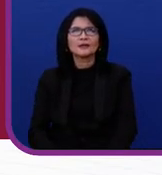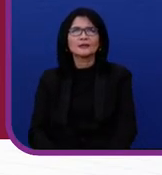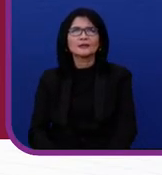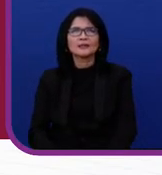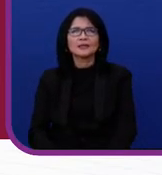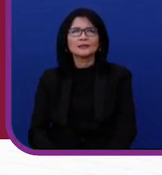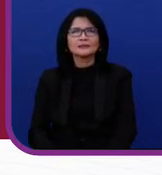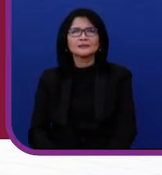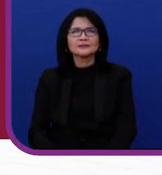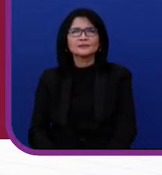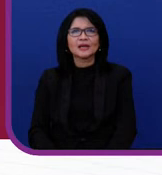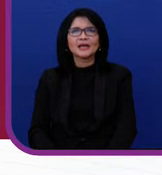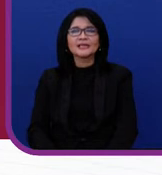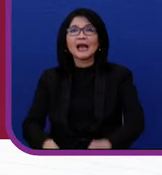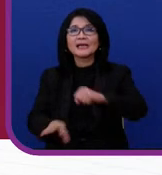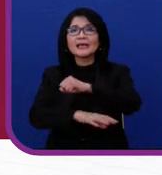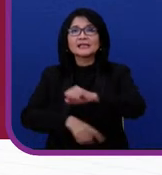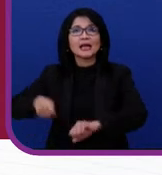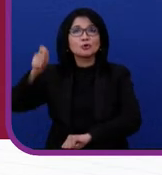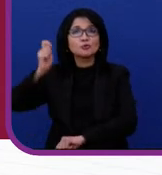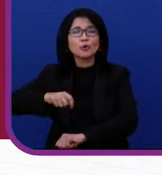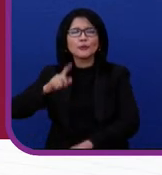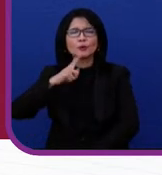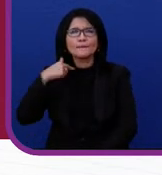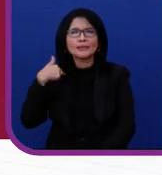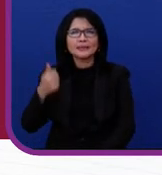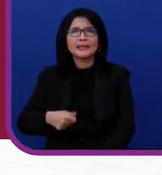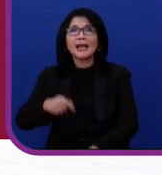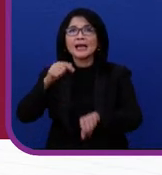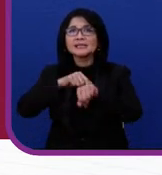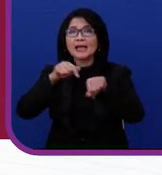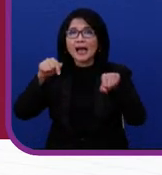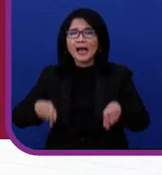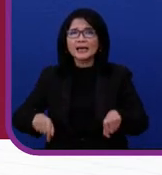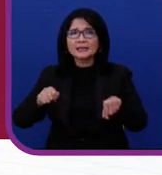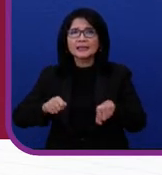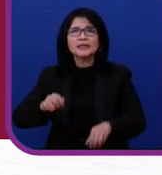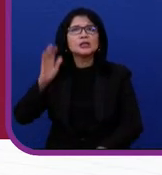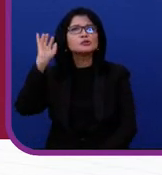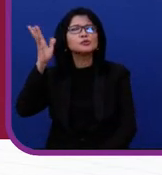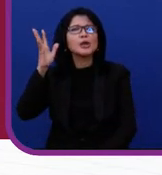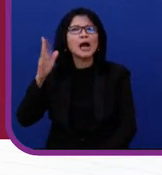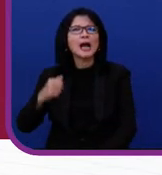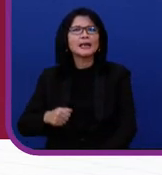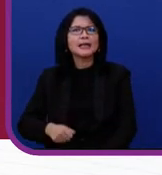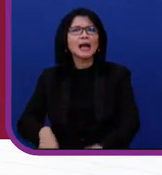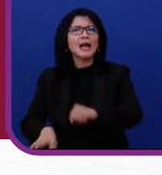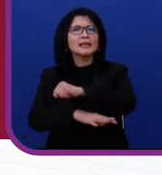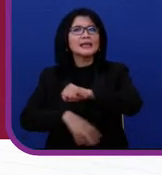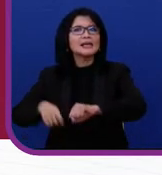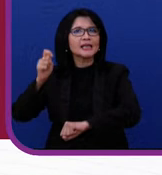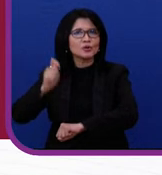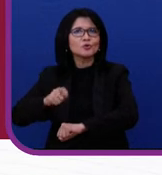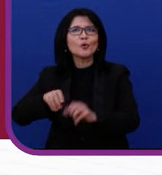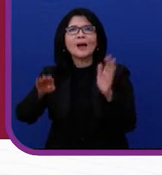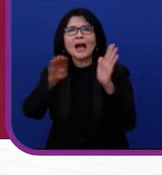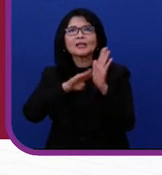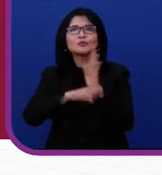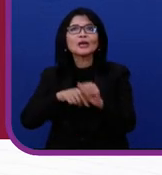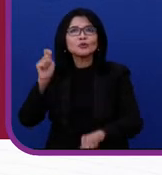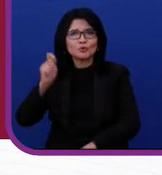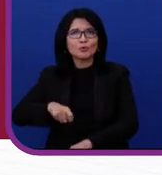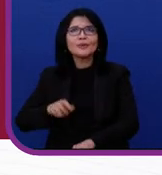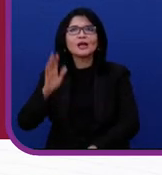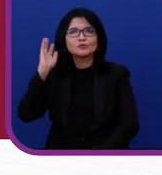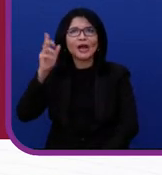we can say that now the Framework for adding please Enno Bertuah we have What